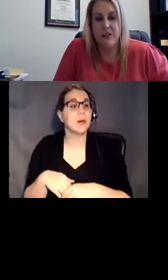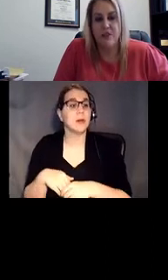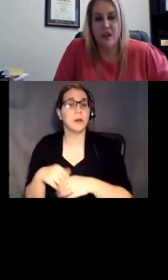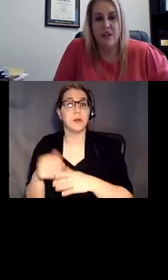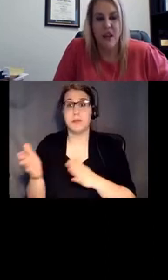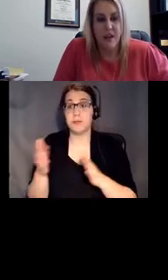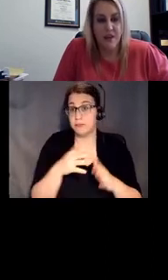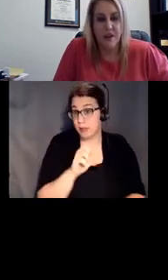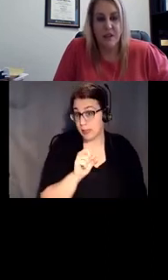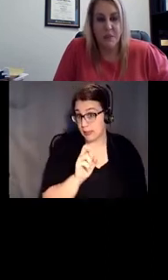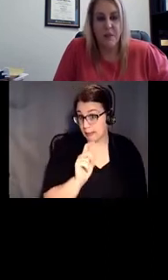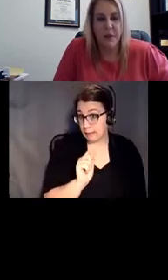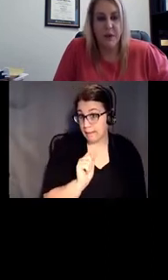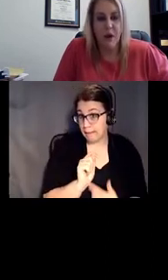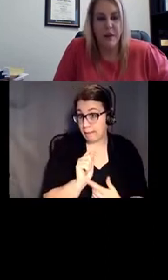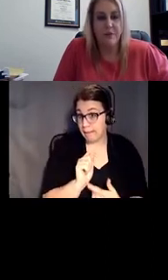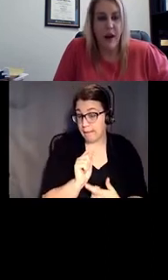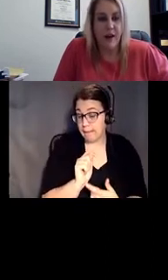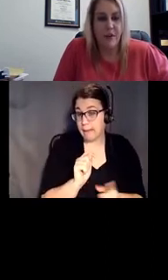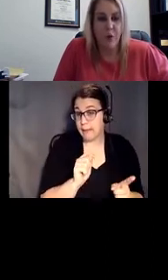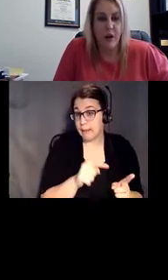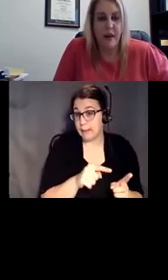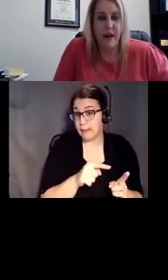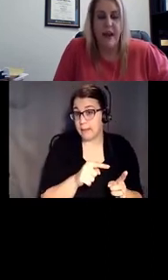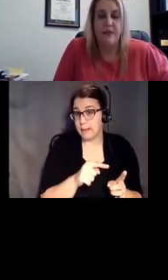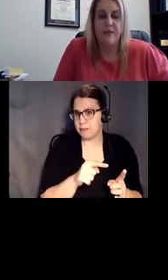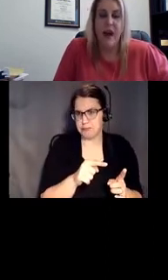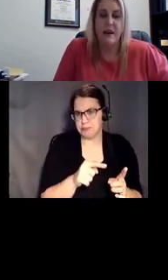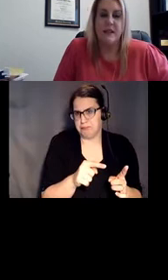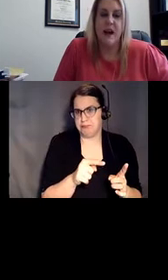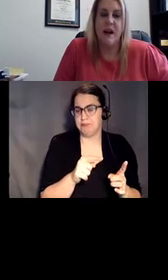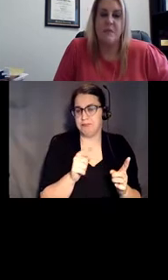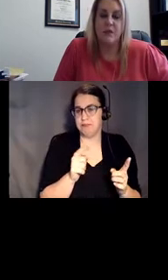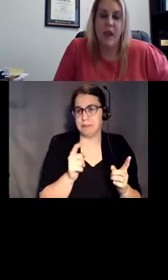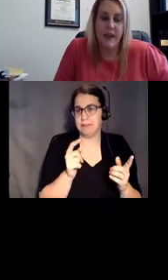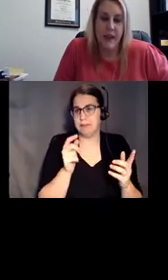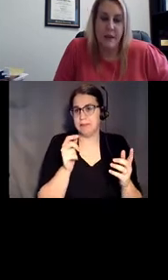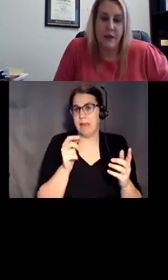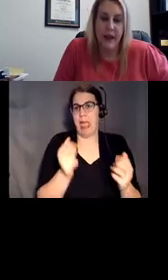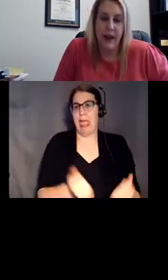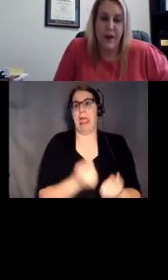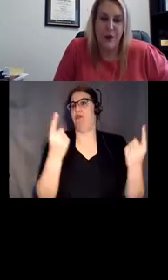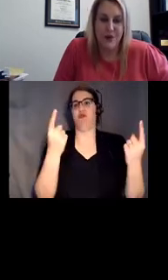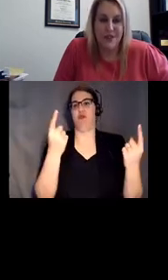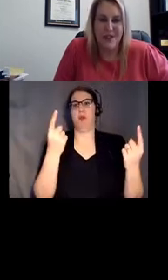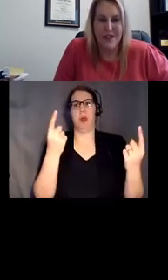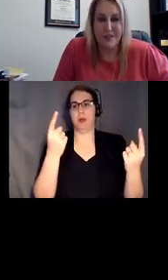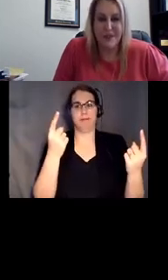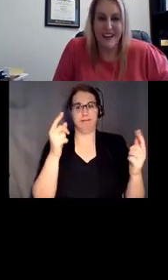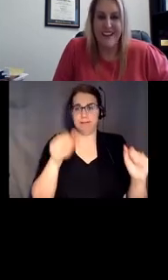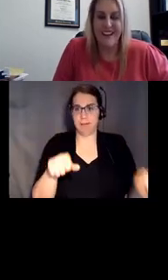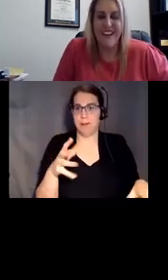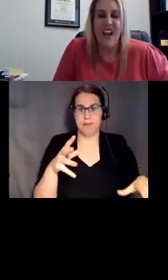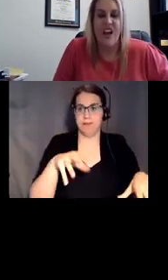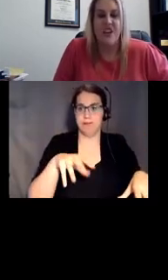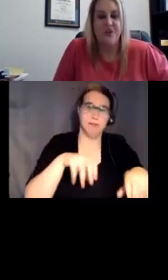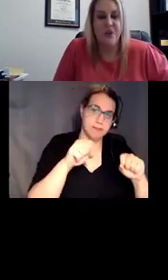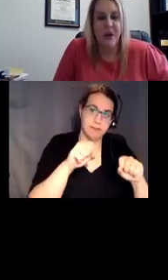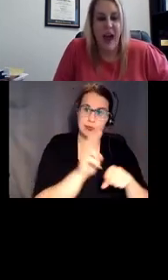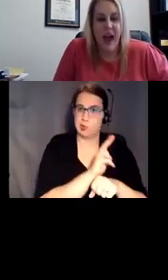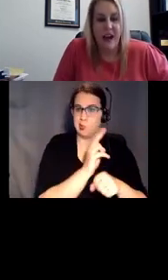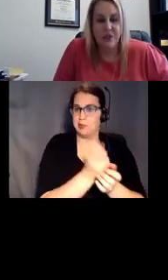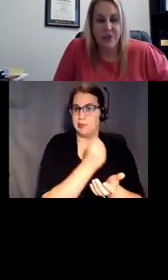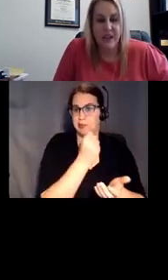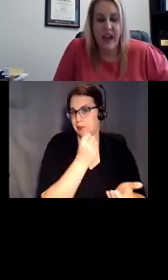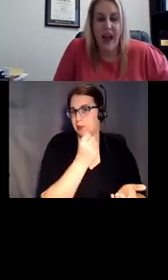Supplemental needs trust, there is probably one for everyone. In fact, like the ABLE account, so this is a similarity, you